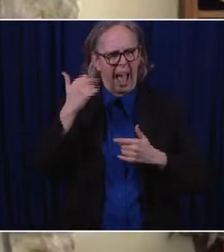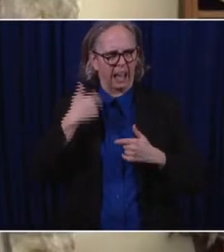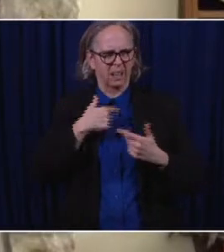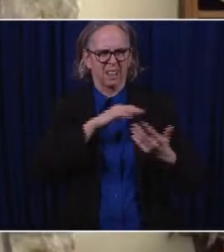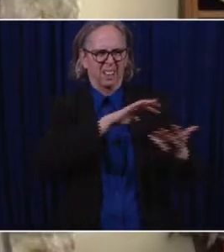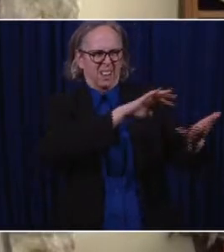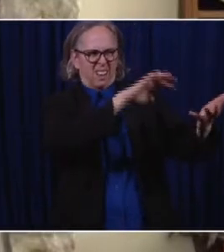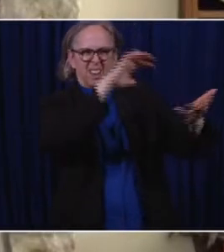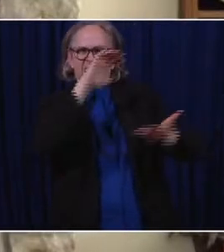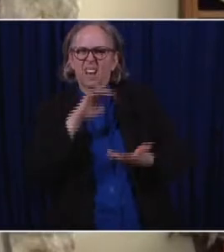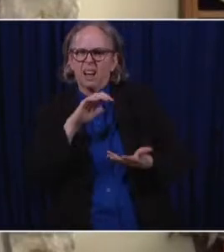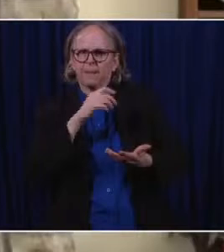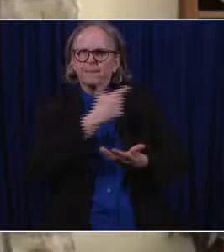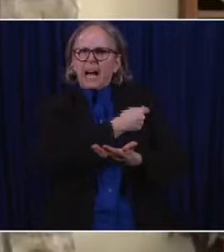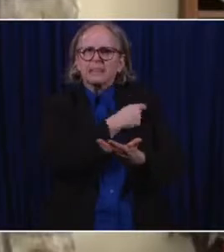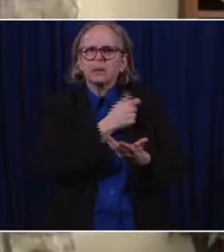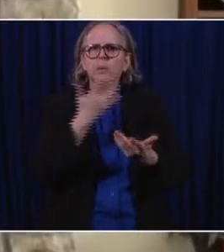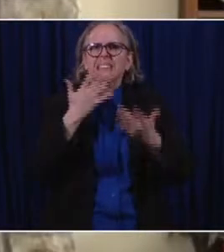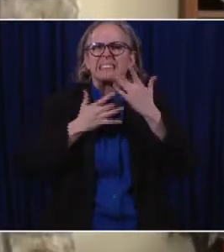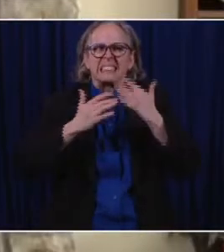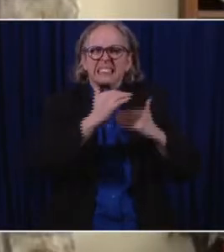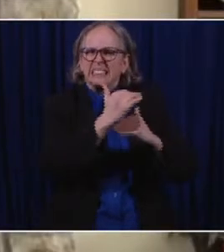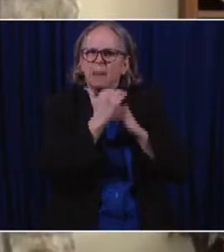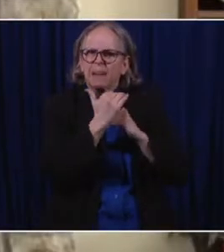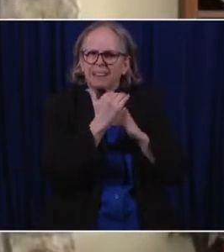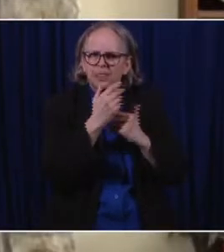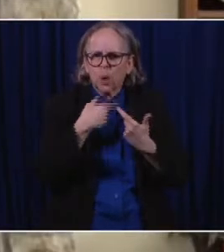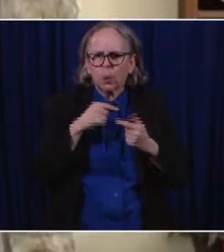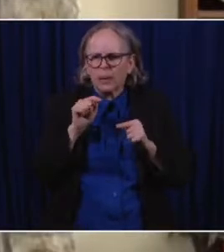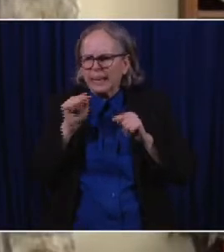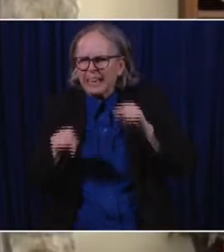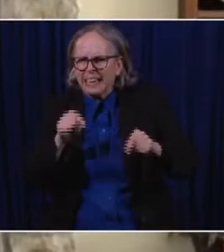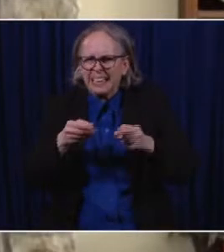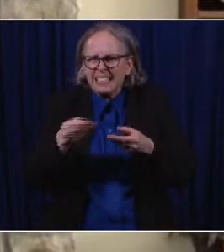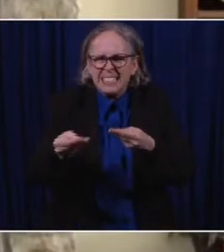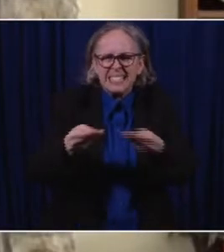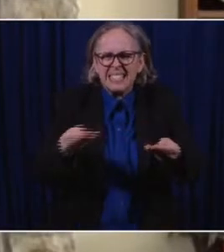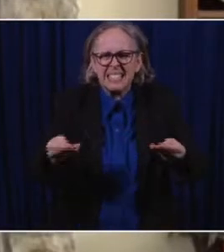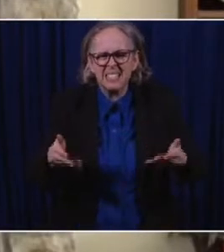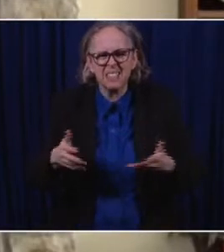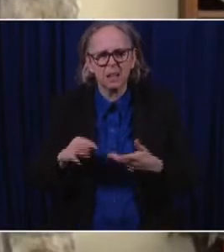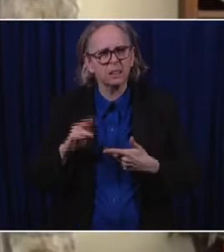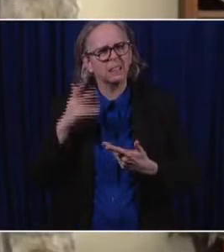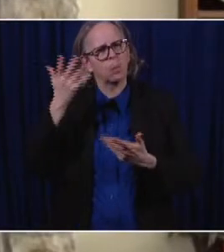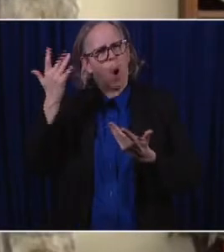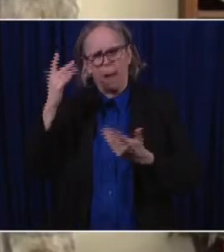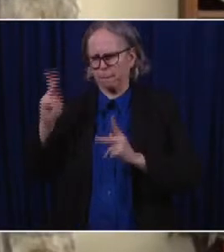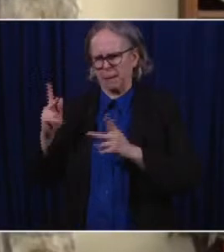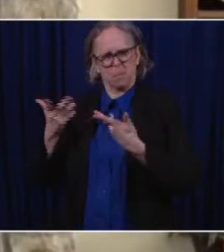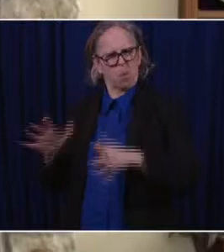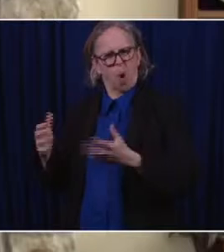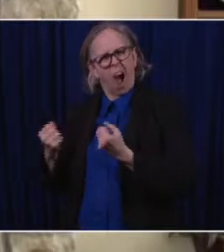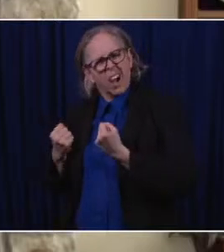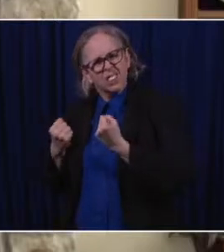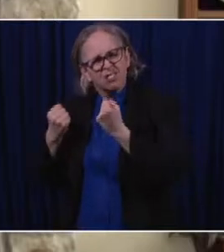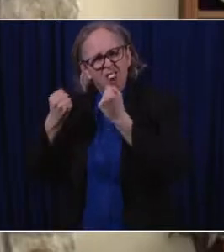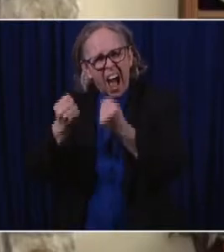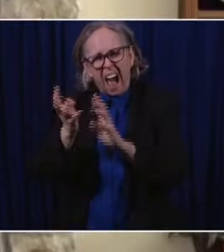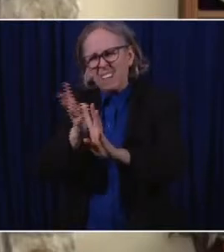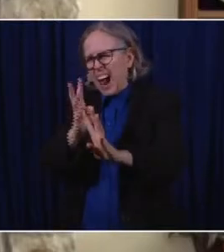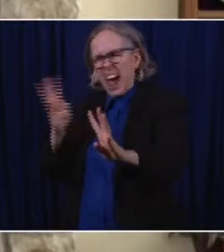option to travel a long distance and to queue up and to get their vaccine. But